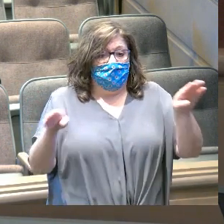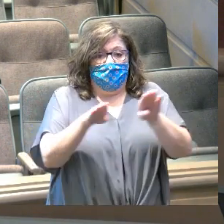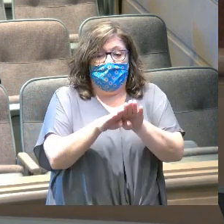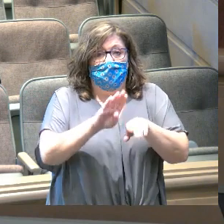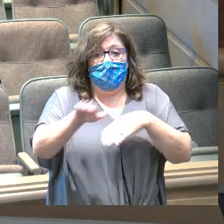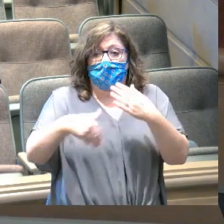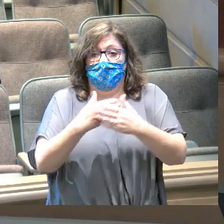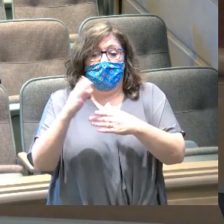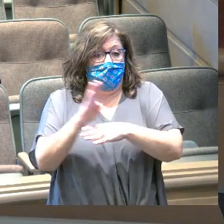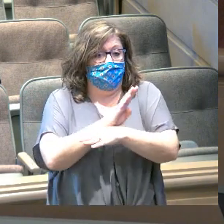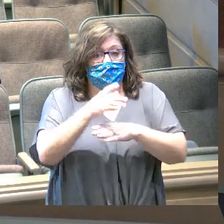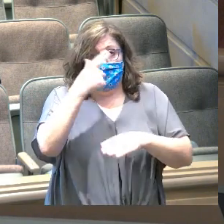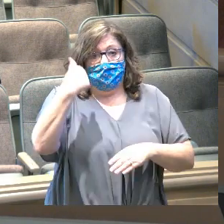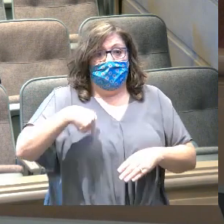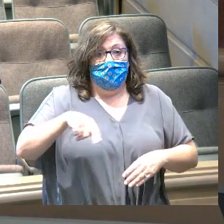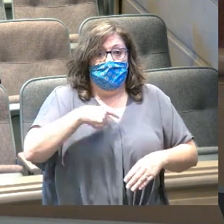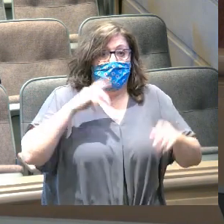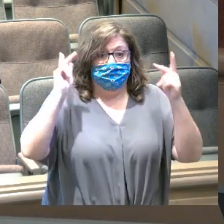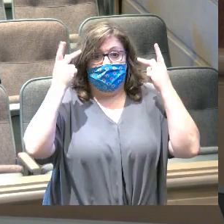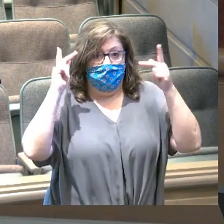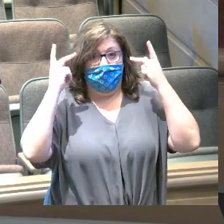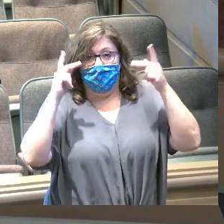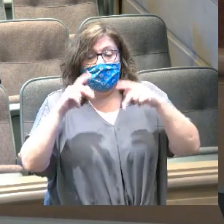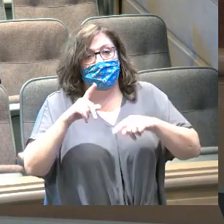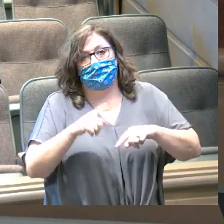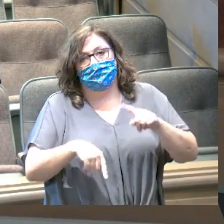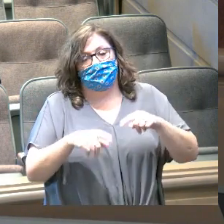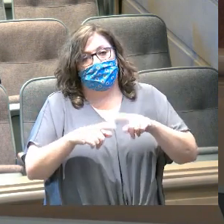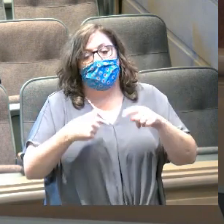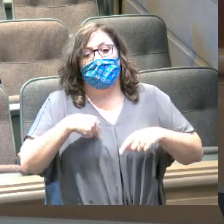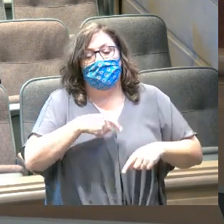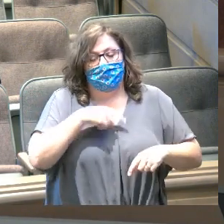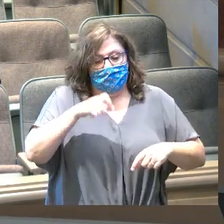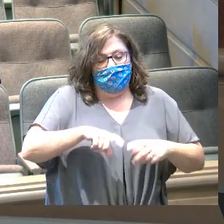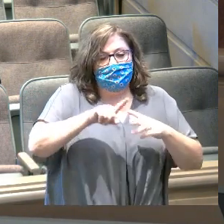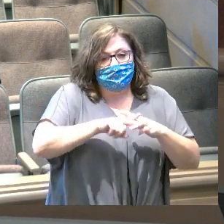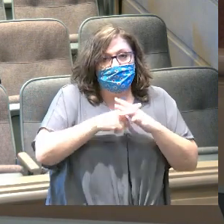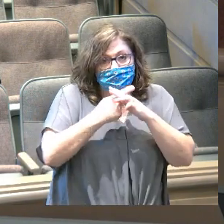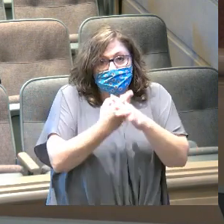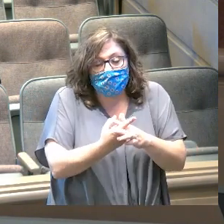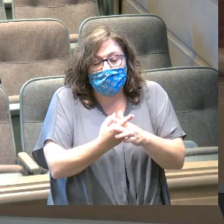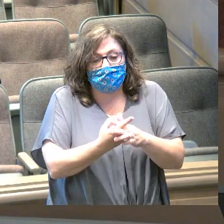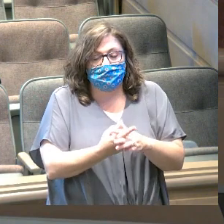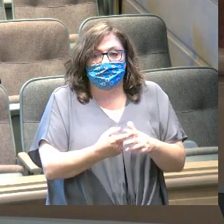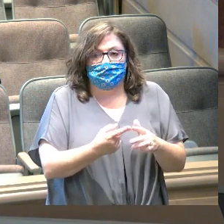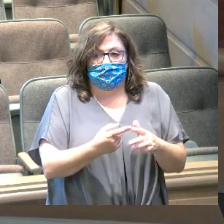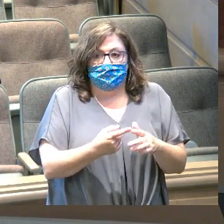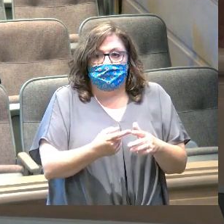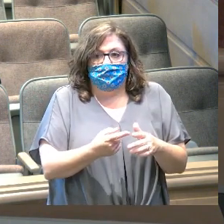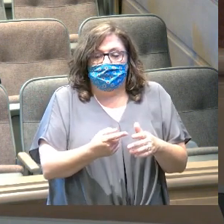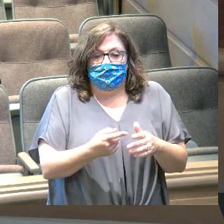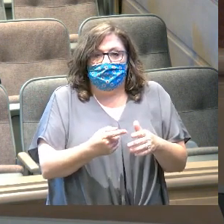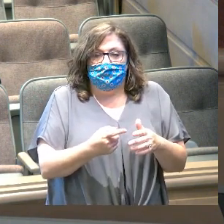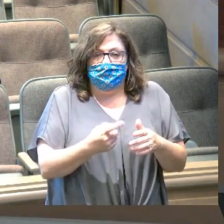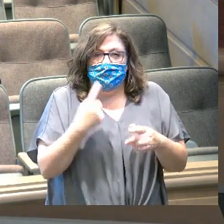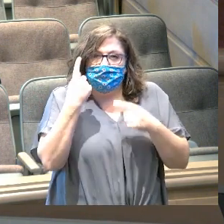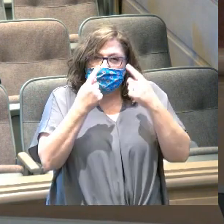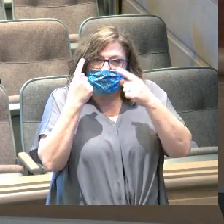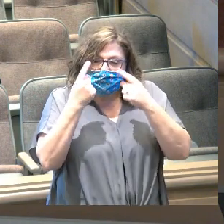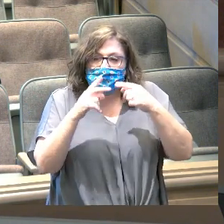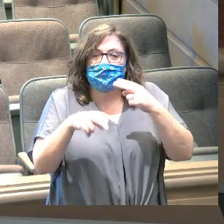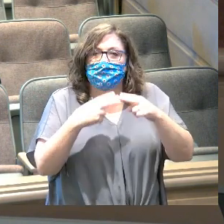in panic and in fear. We have to begin defining the way that we re-enter the world, the way we